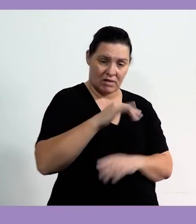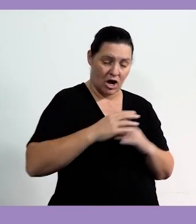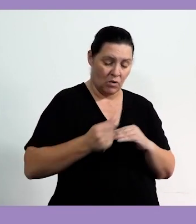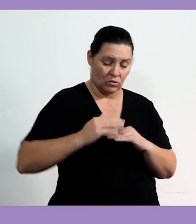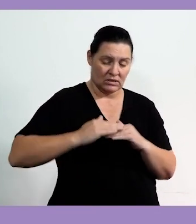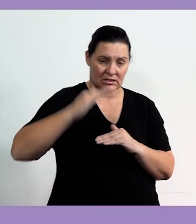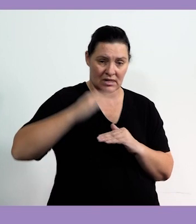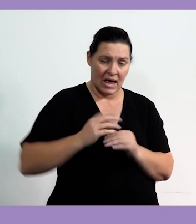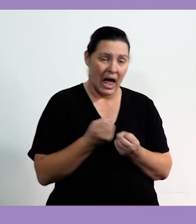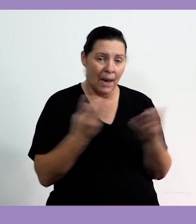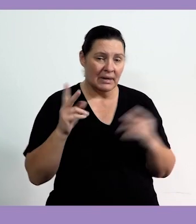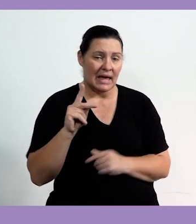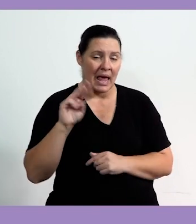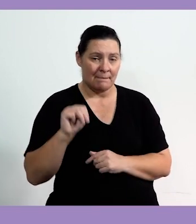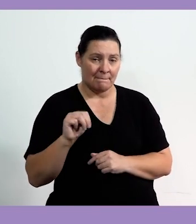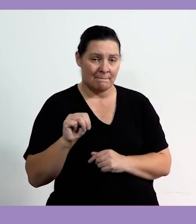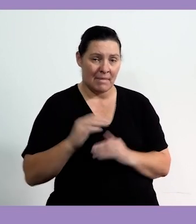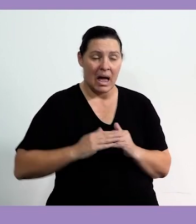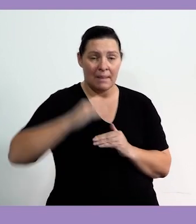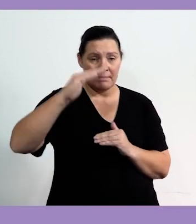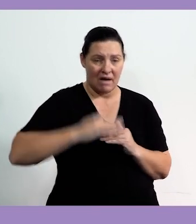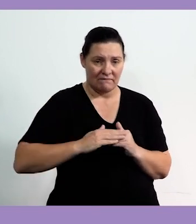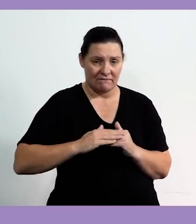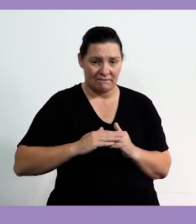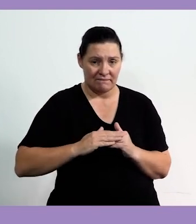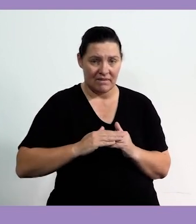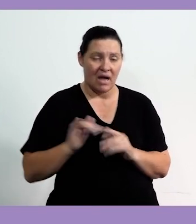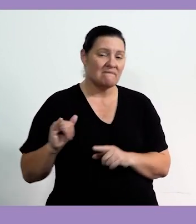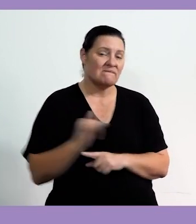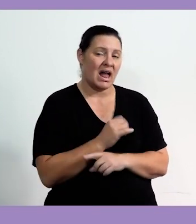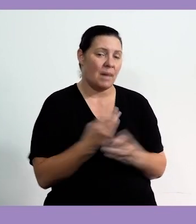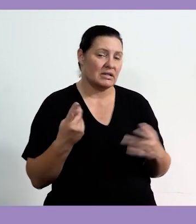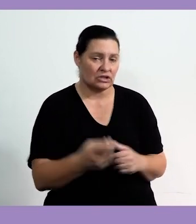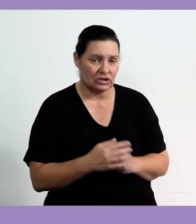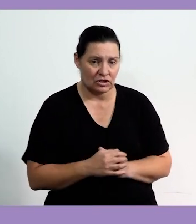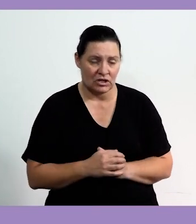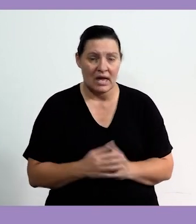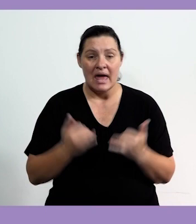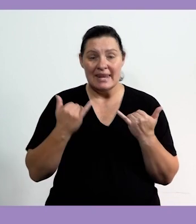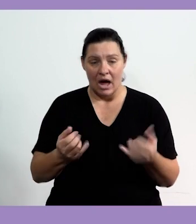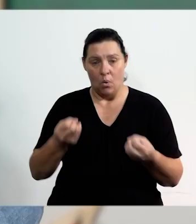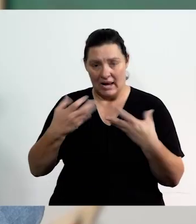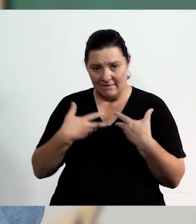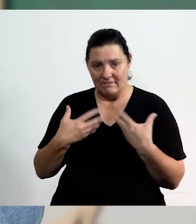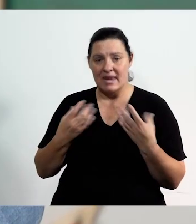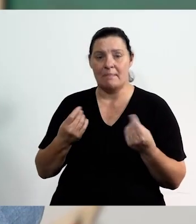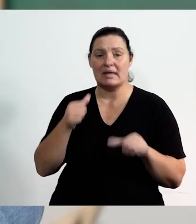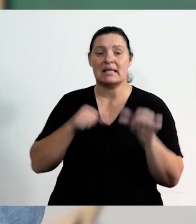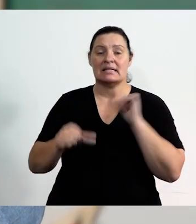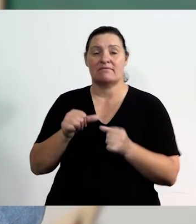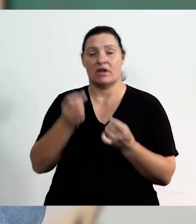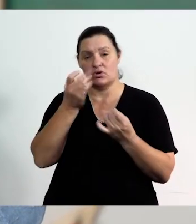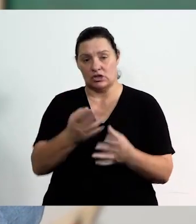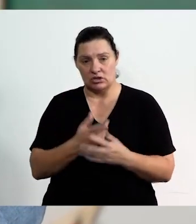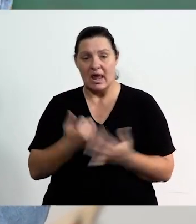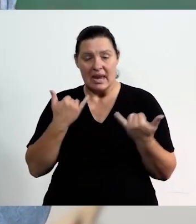ground. Write out how many kilometers above the ground this airplane flies. So now we are given the